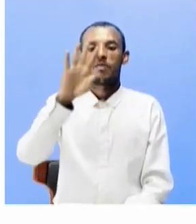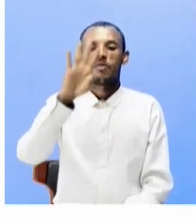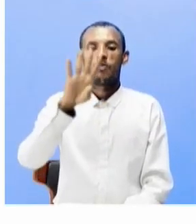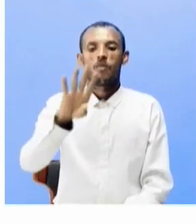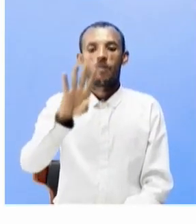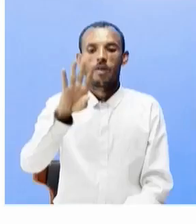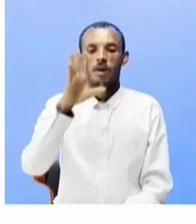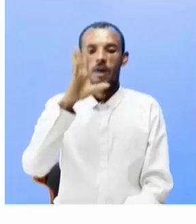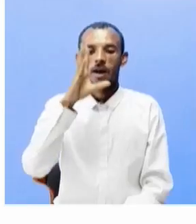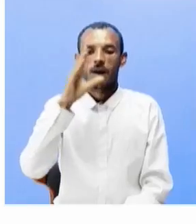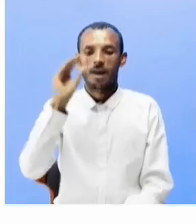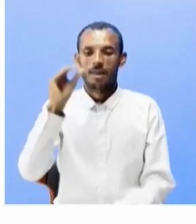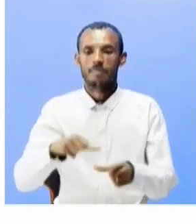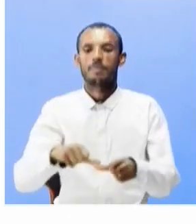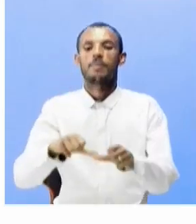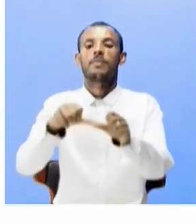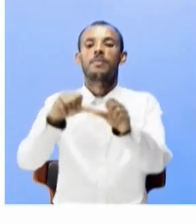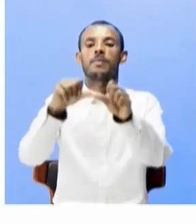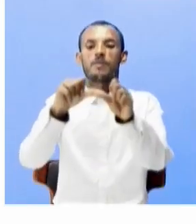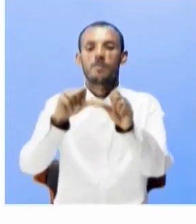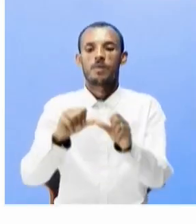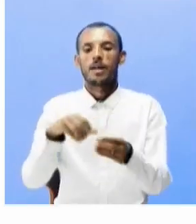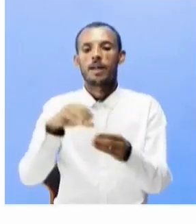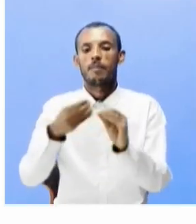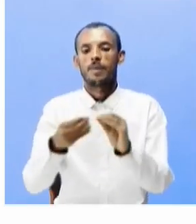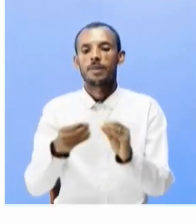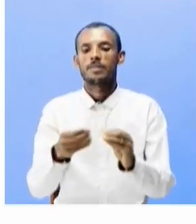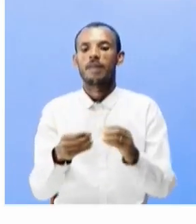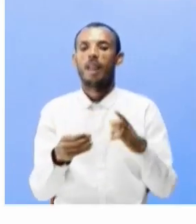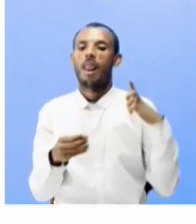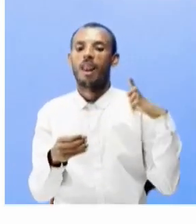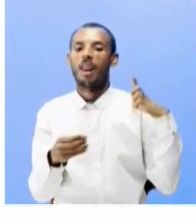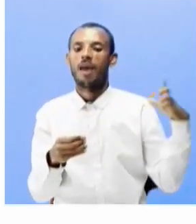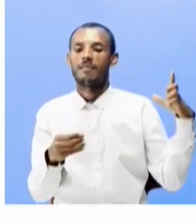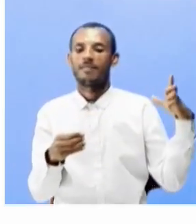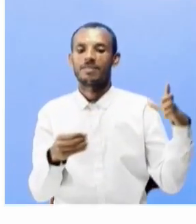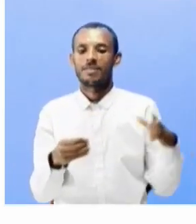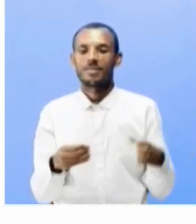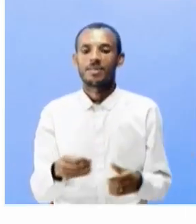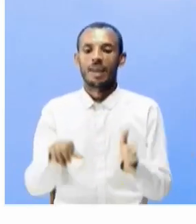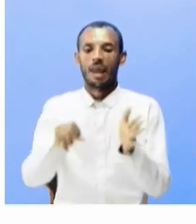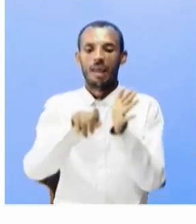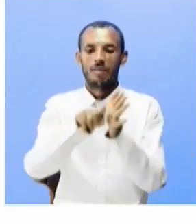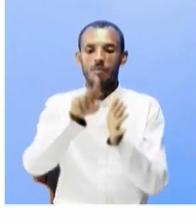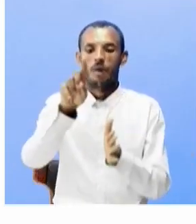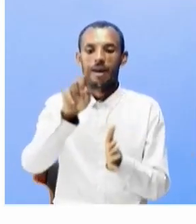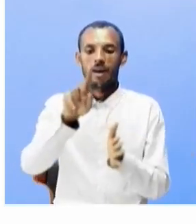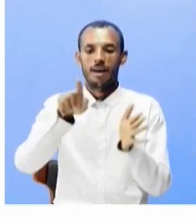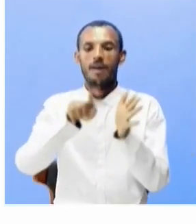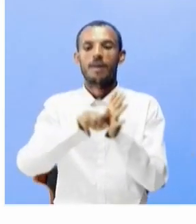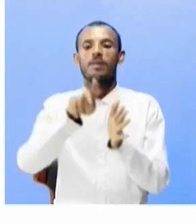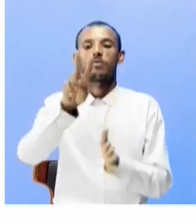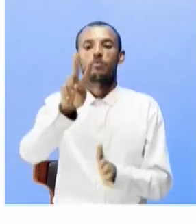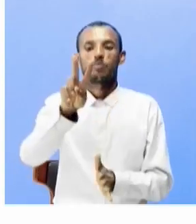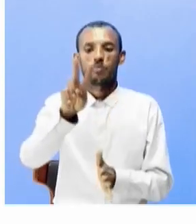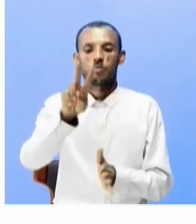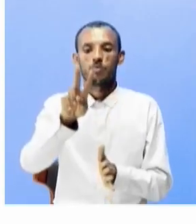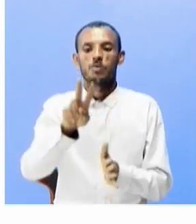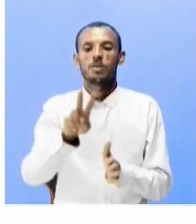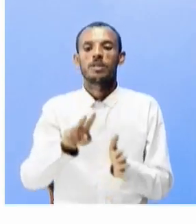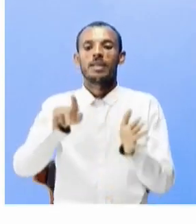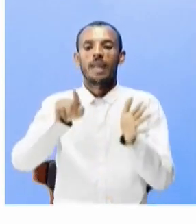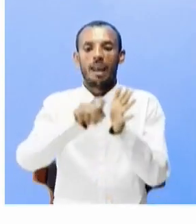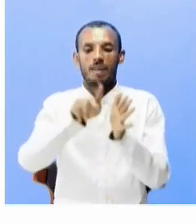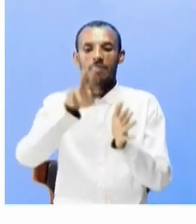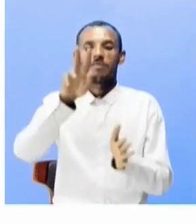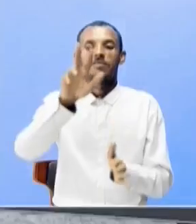it goes on like this to the side. And to the left, you have -1, -2,